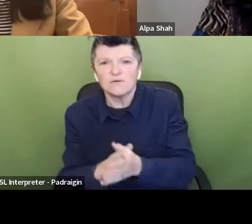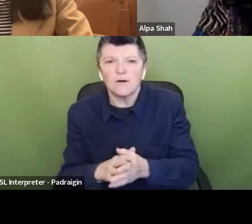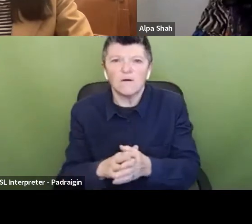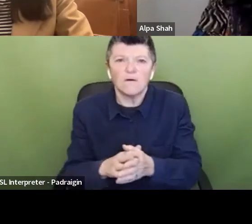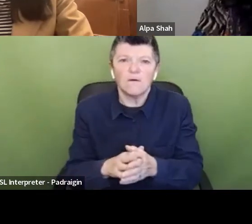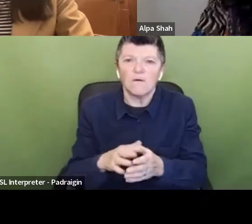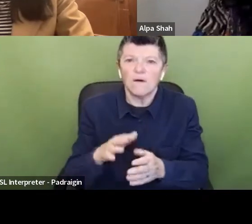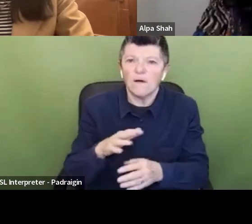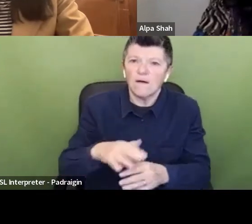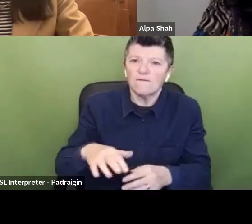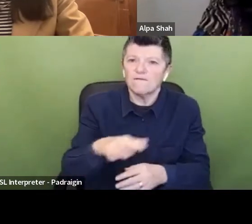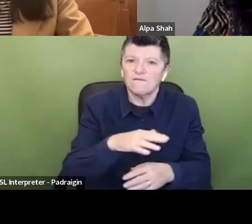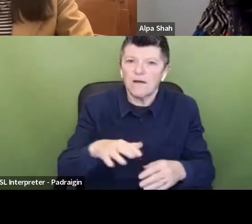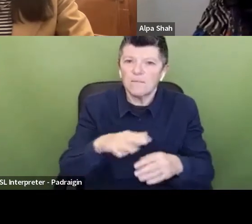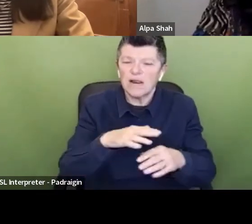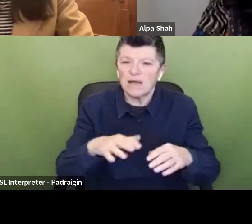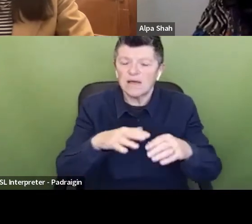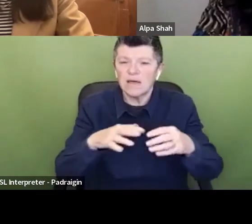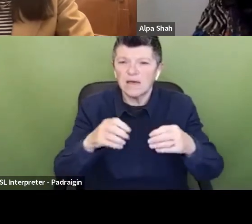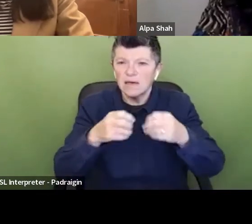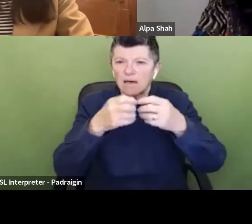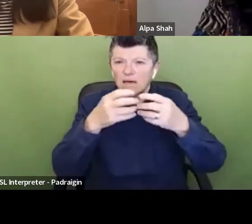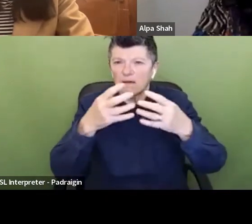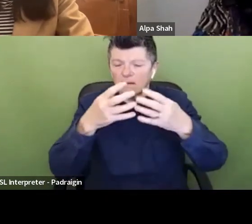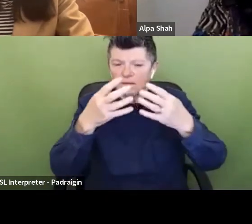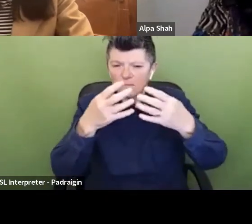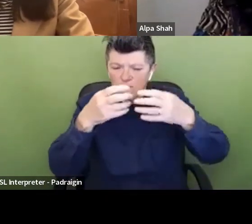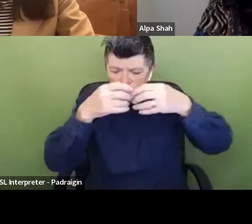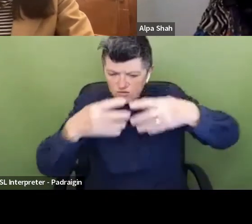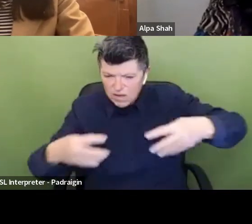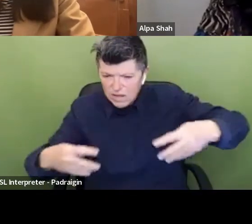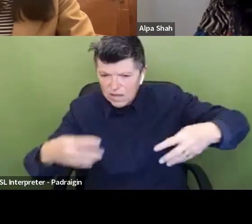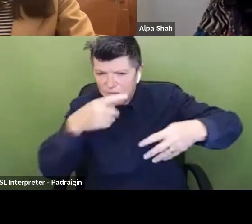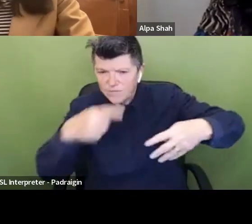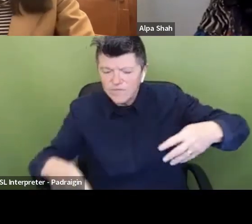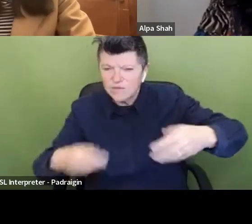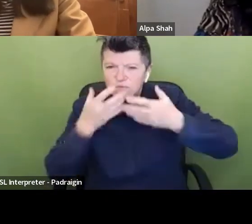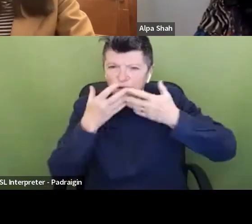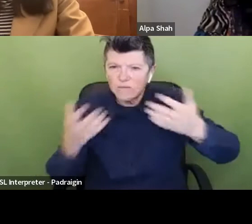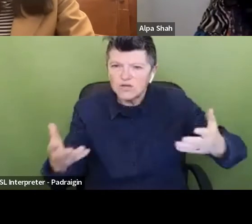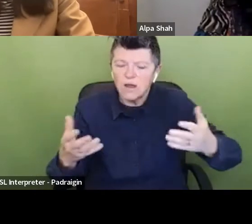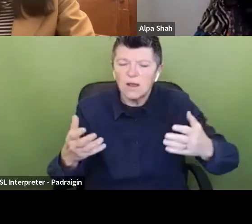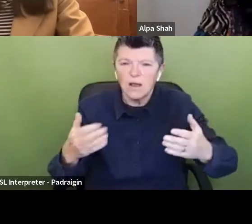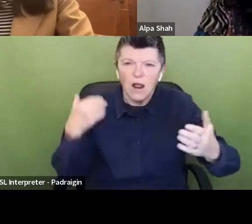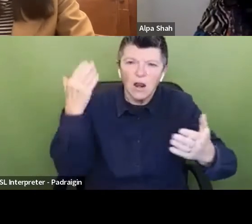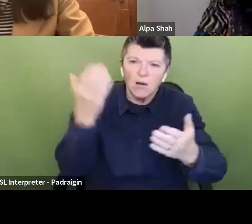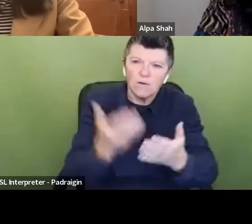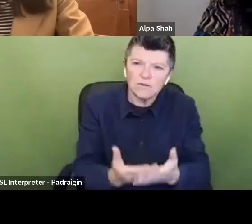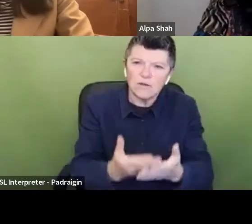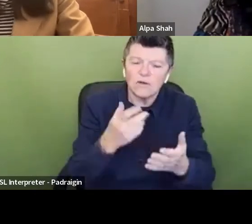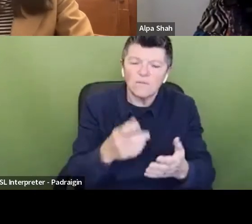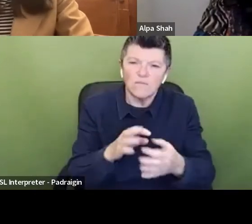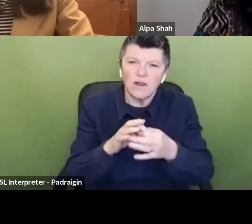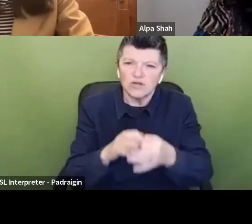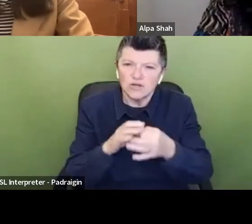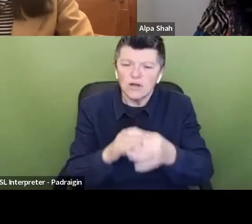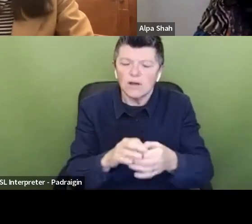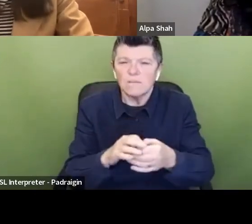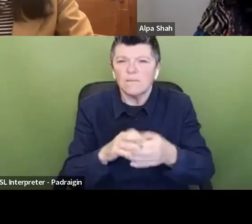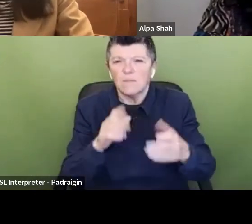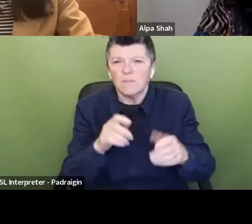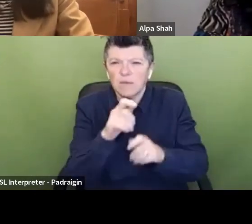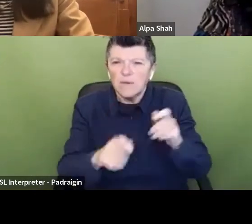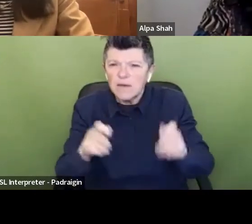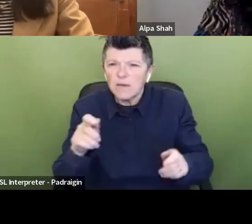sites to kind of demonstrate this long-term relationship between the people and Chelsea as a borough and, what Chelsea's history